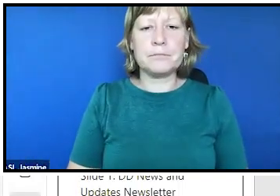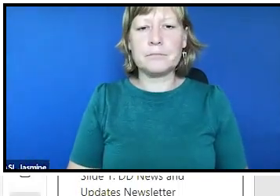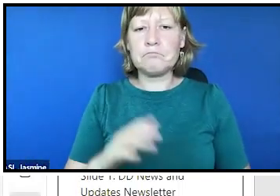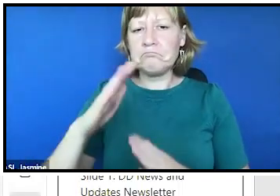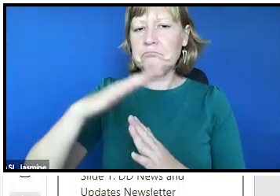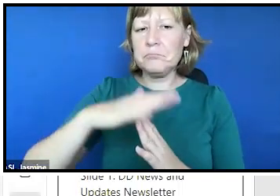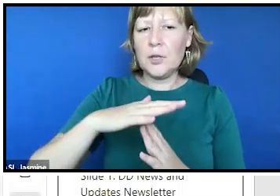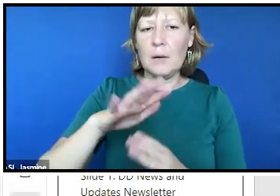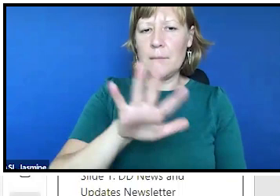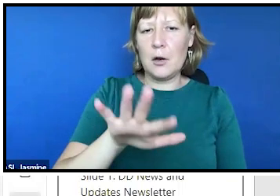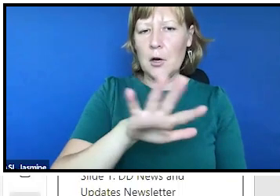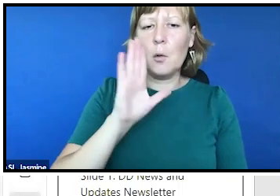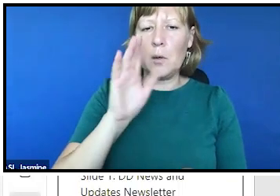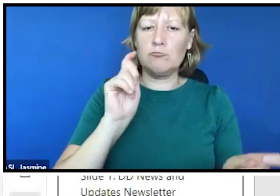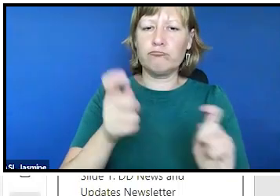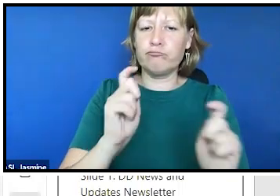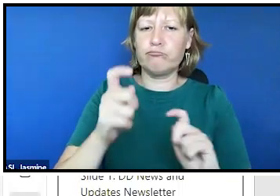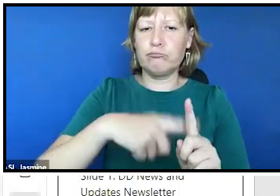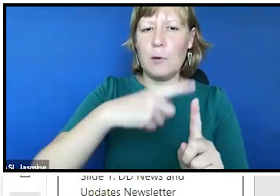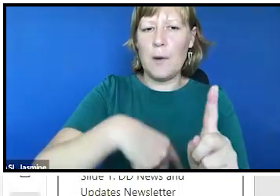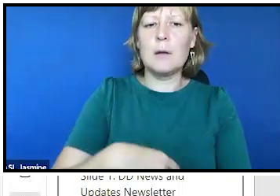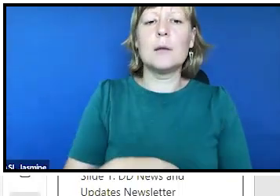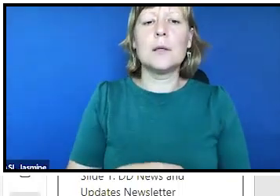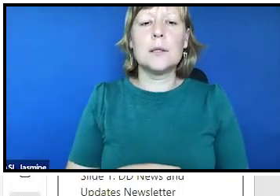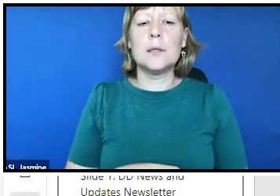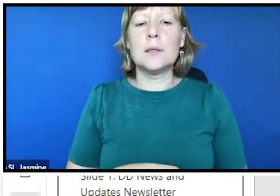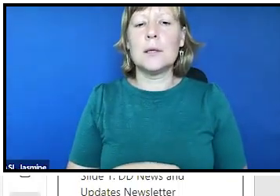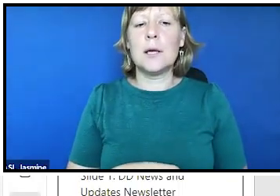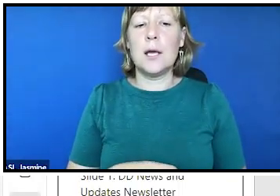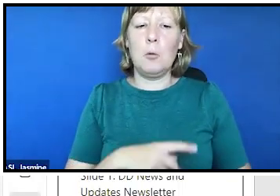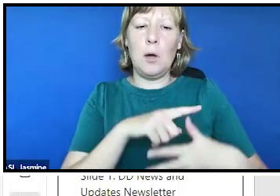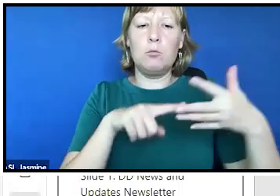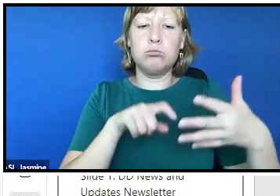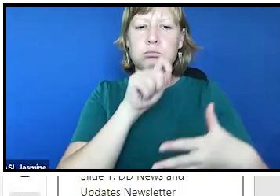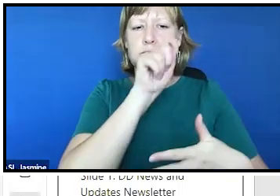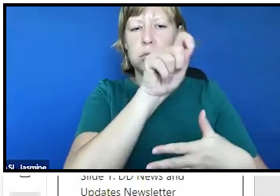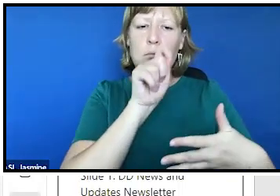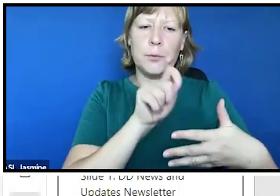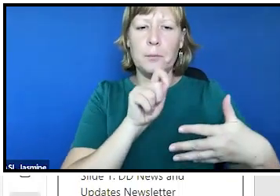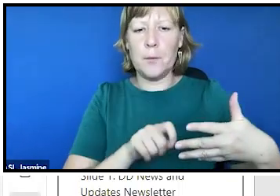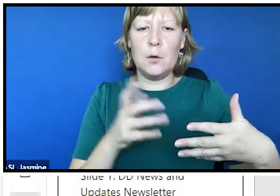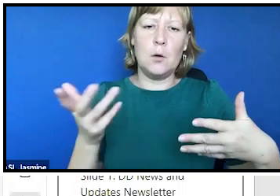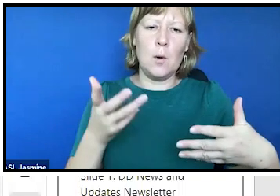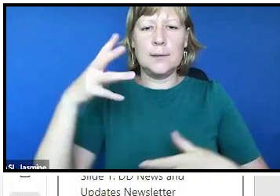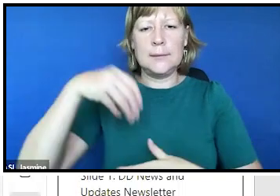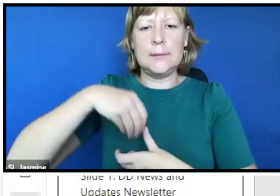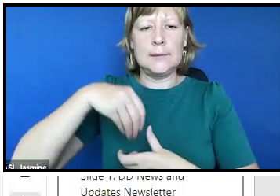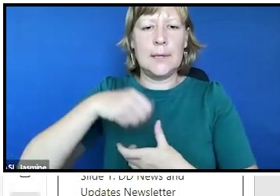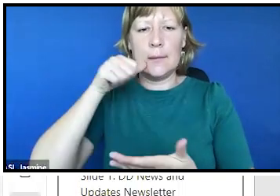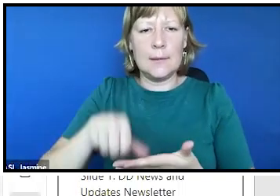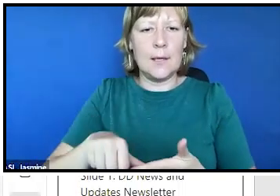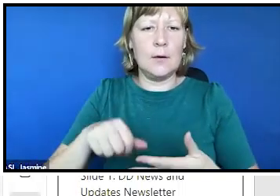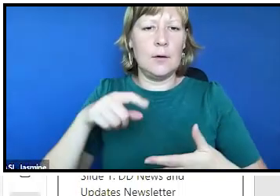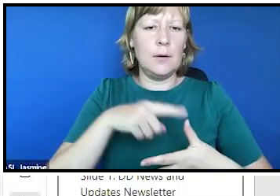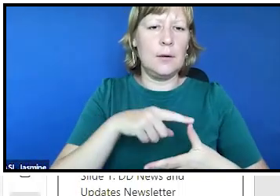this top up here, but inside this issue will give you a breakdown of what you'll be able to expect. Every month, this